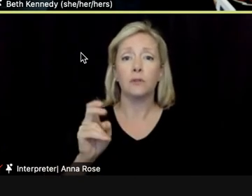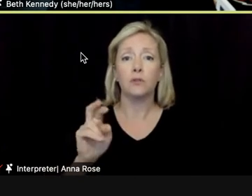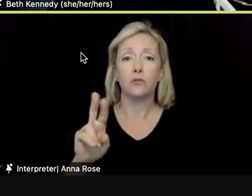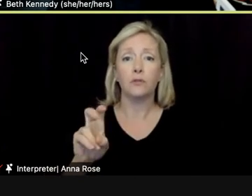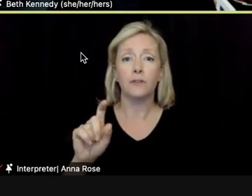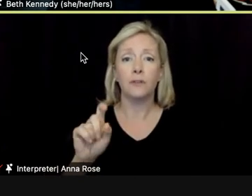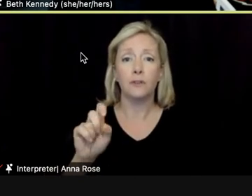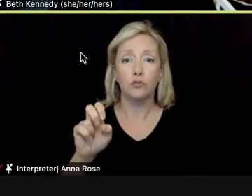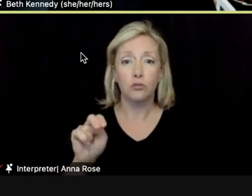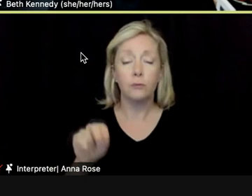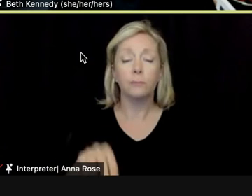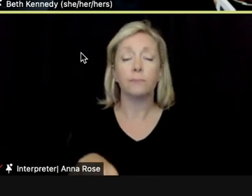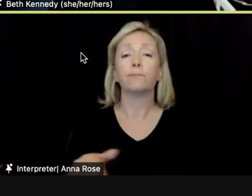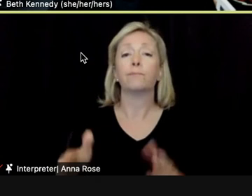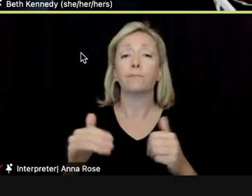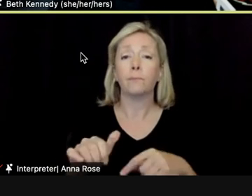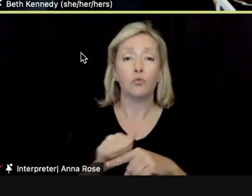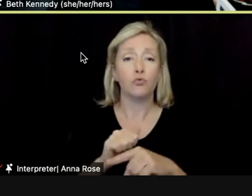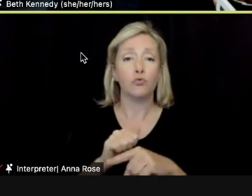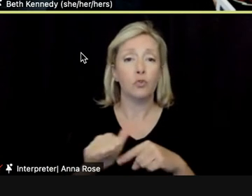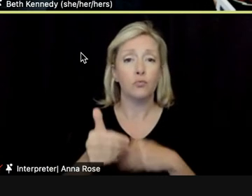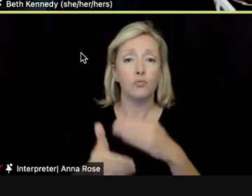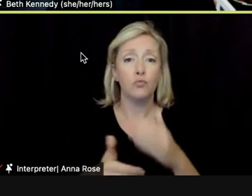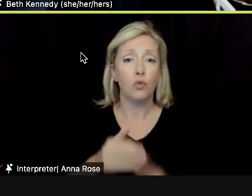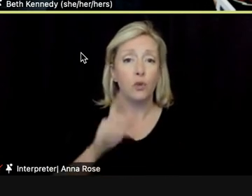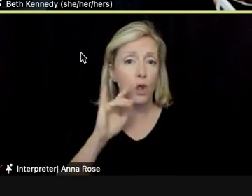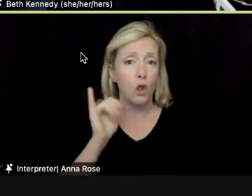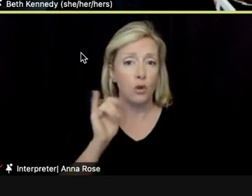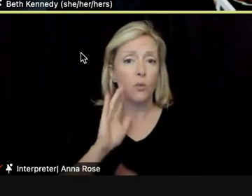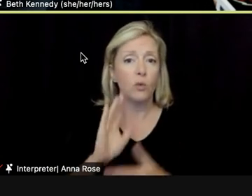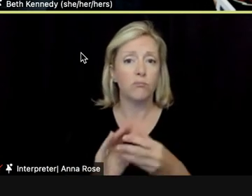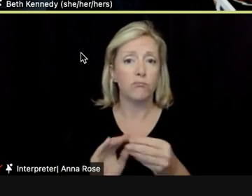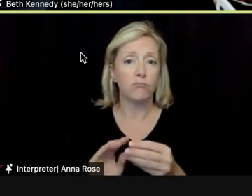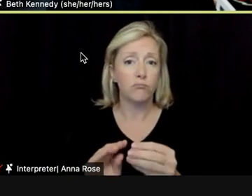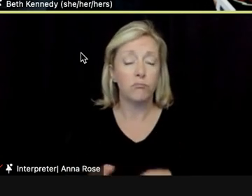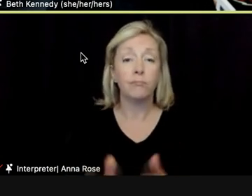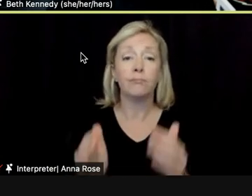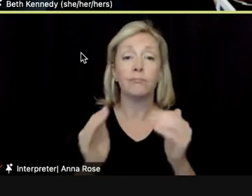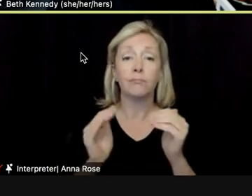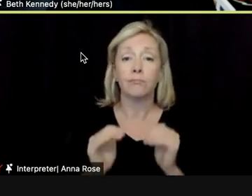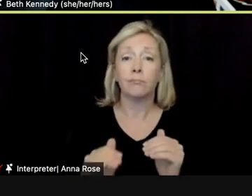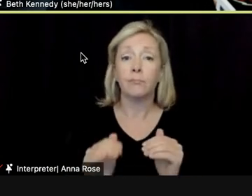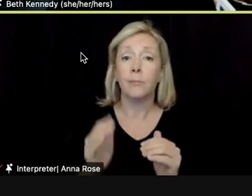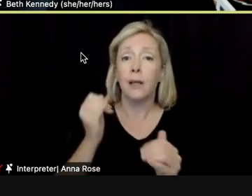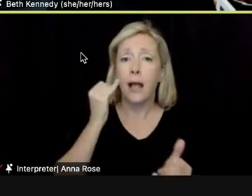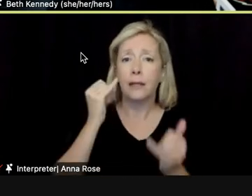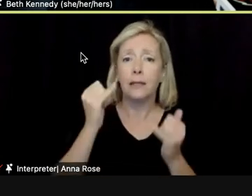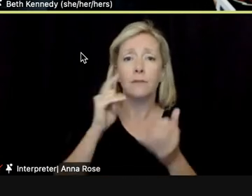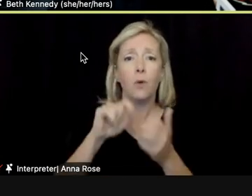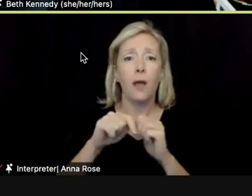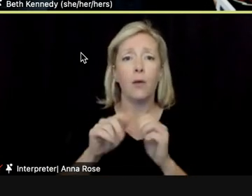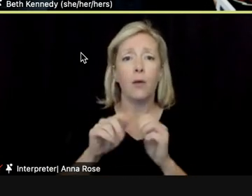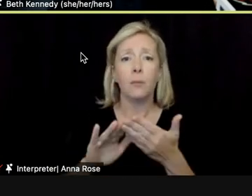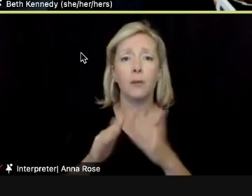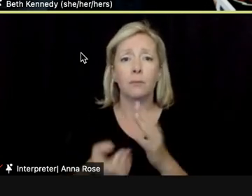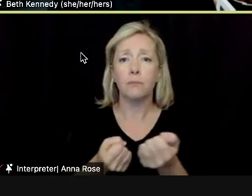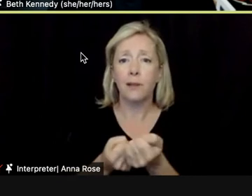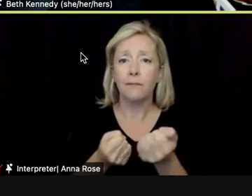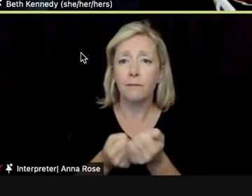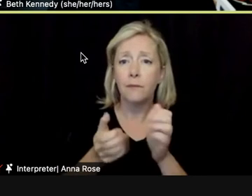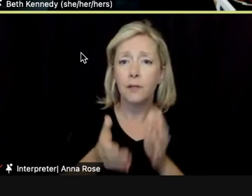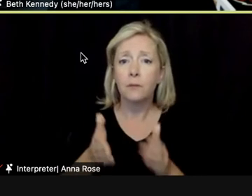are trained. I'm going to spend some time on that, and then ideas for advocacy,